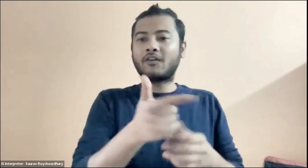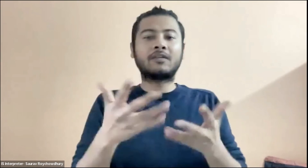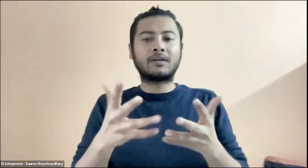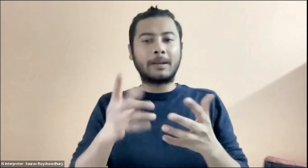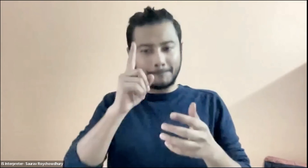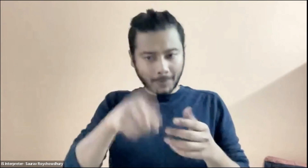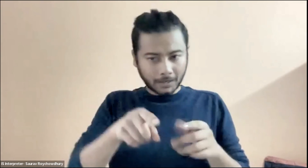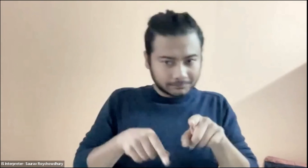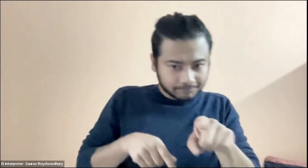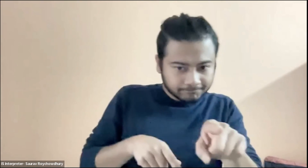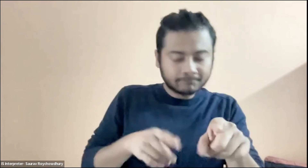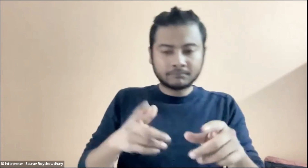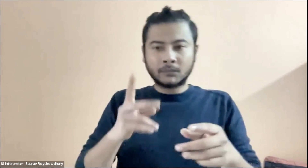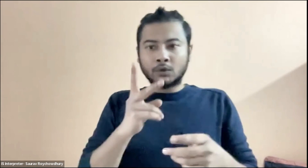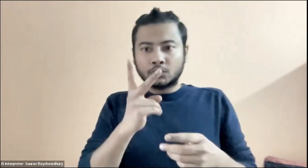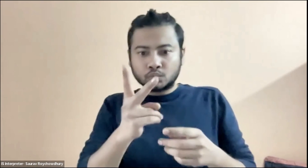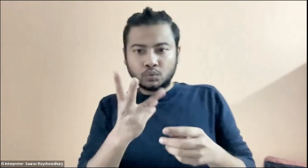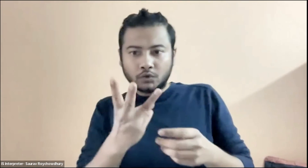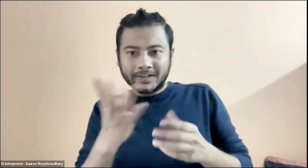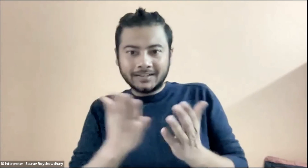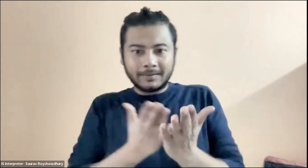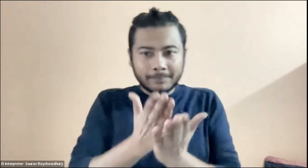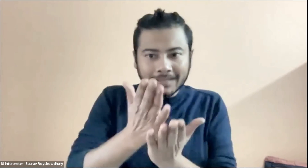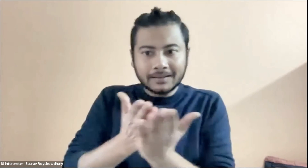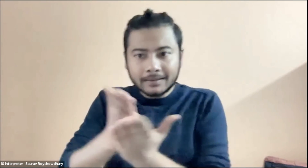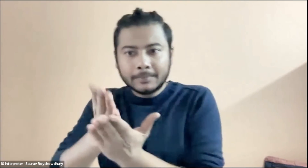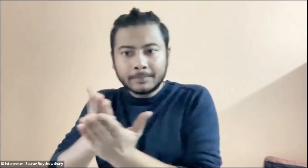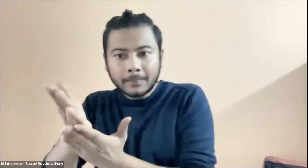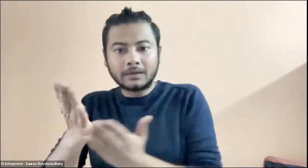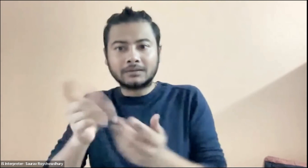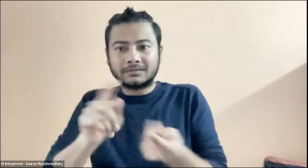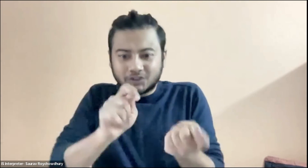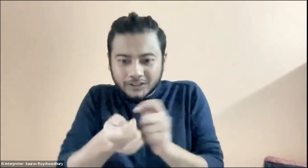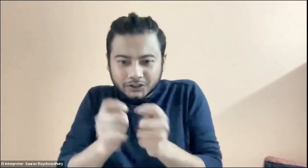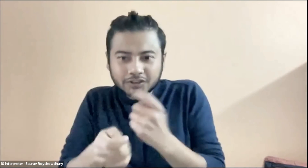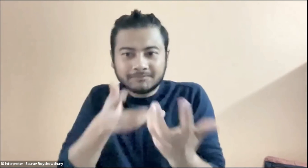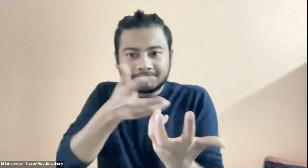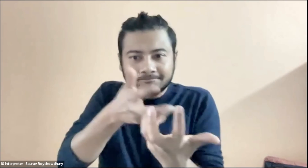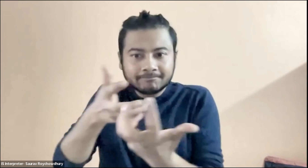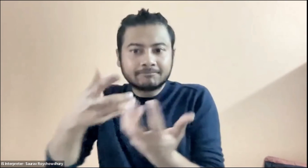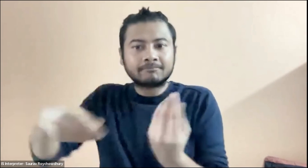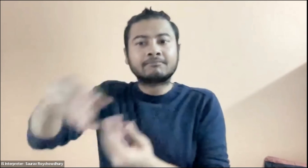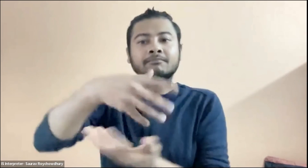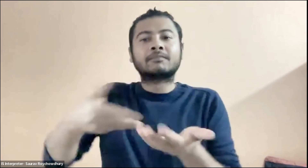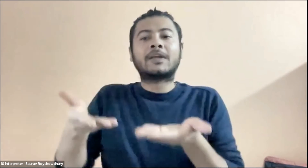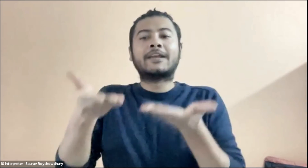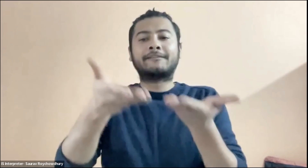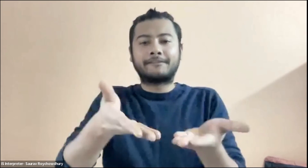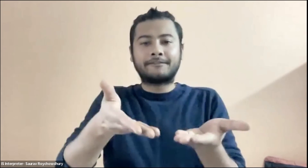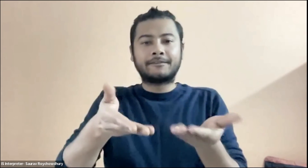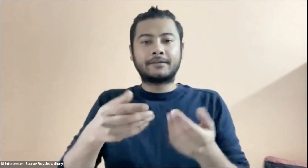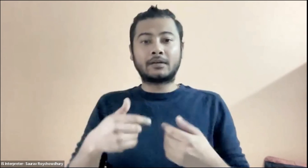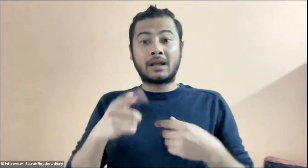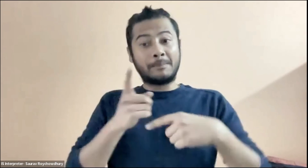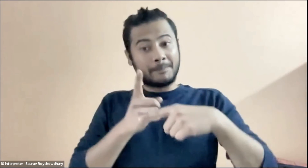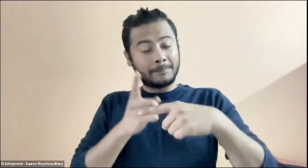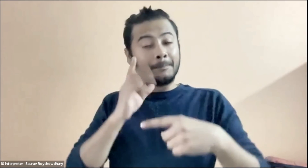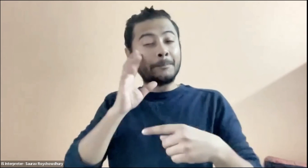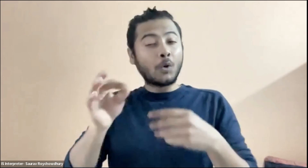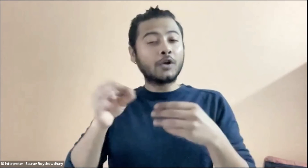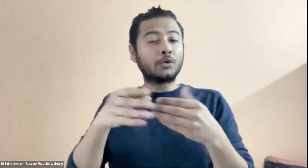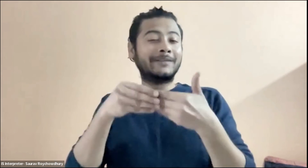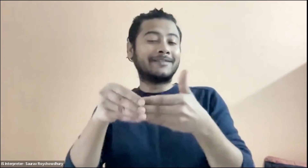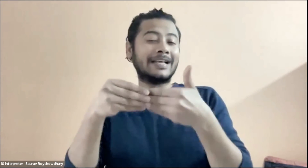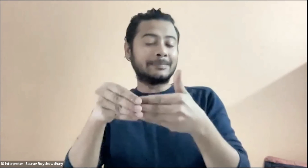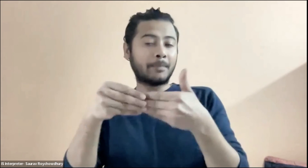the George in thinking about sphere, and this is my third point, I think it's critical to be quite reflexive about what are the